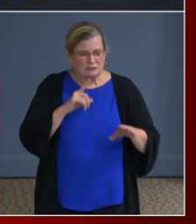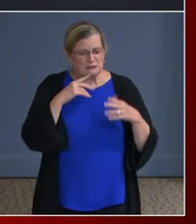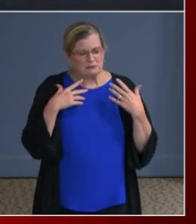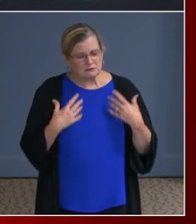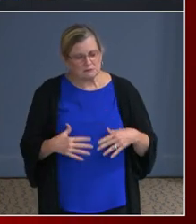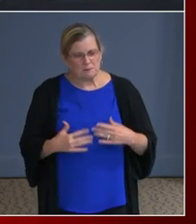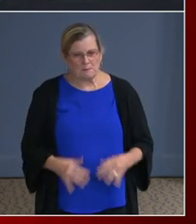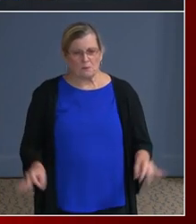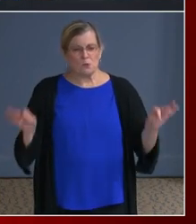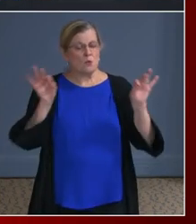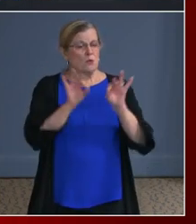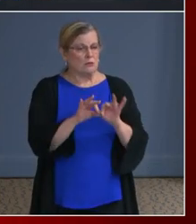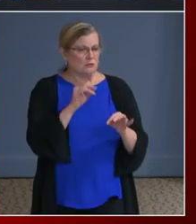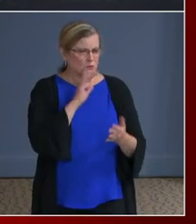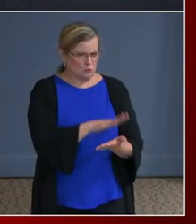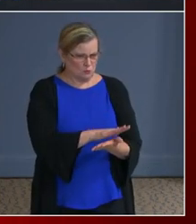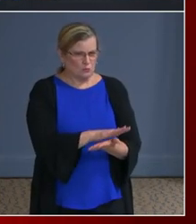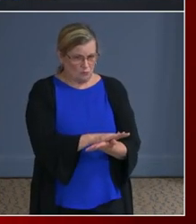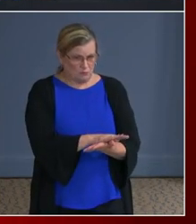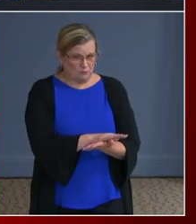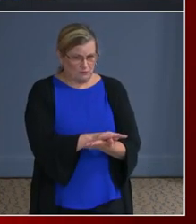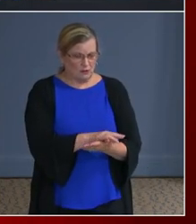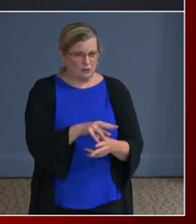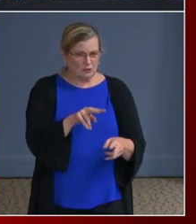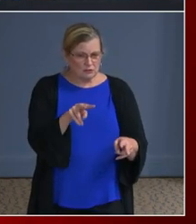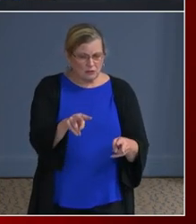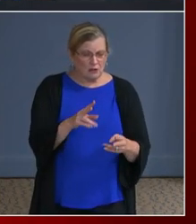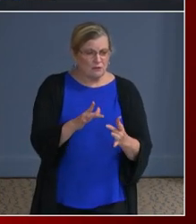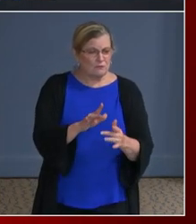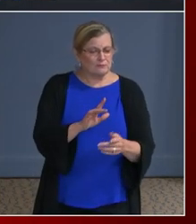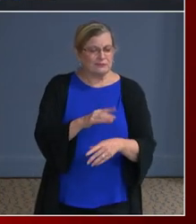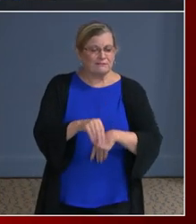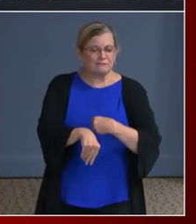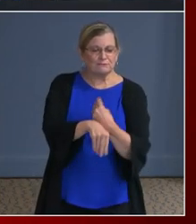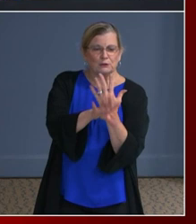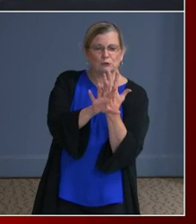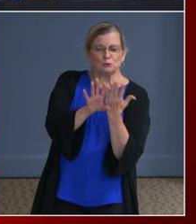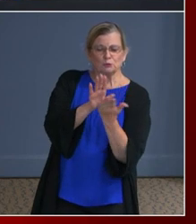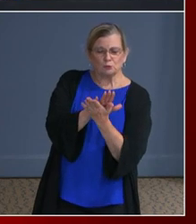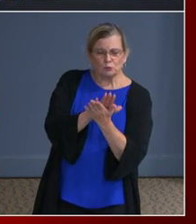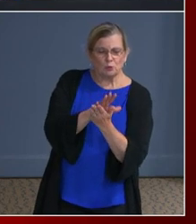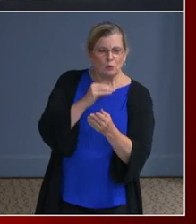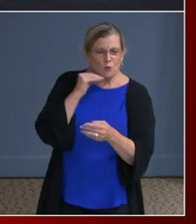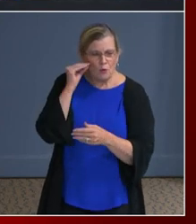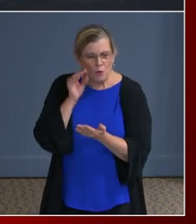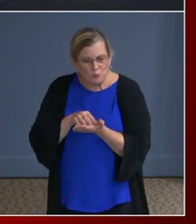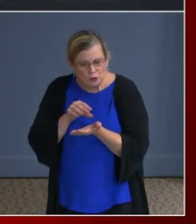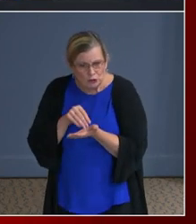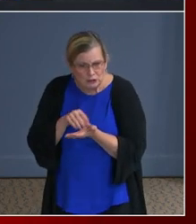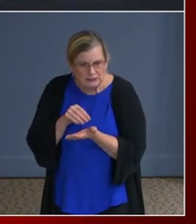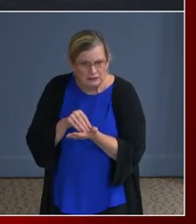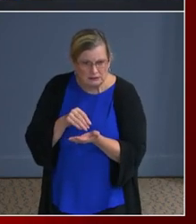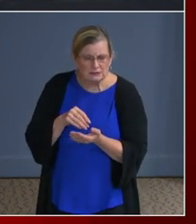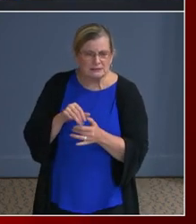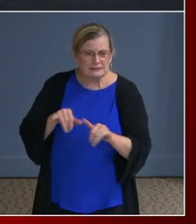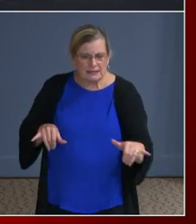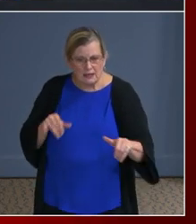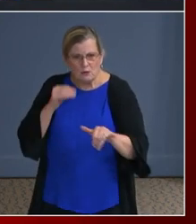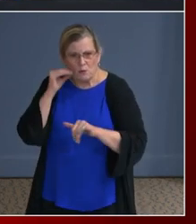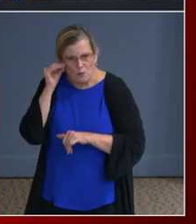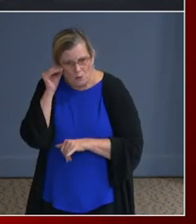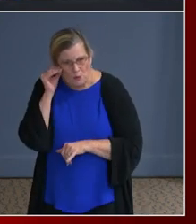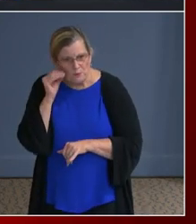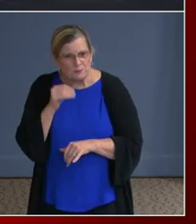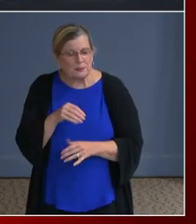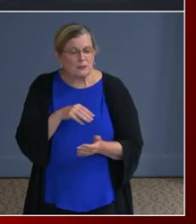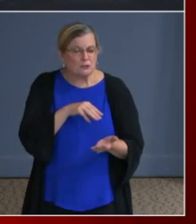learning posture, it is important that their healthcare providers are engaged in their care to be able to point them to some of the services that are